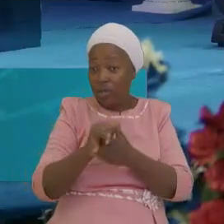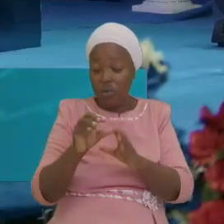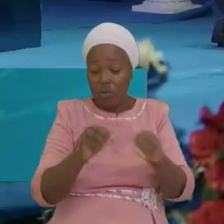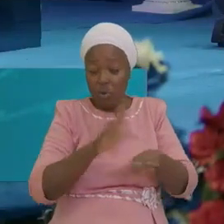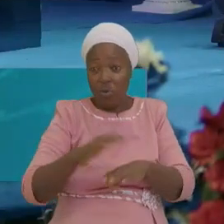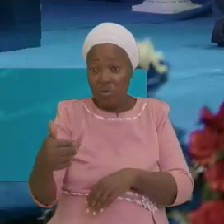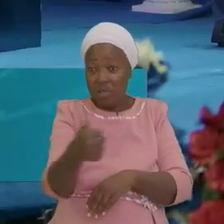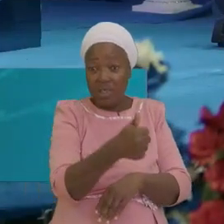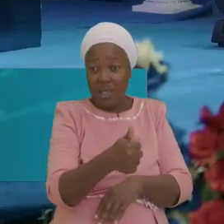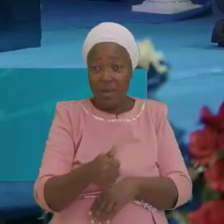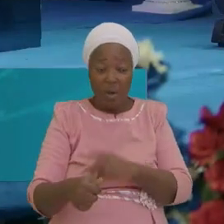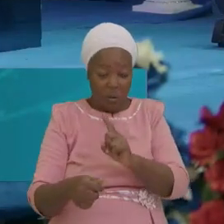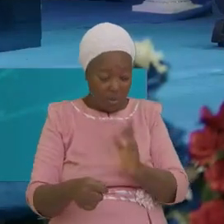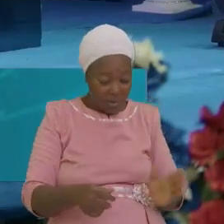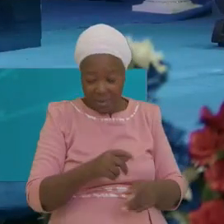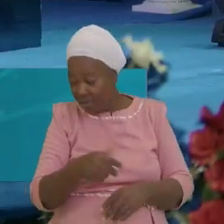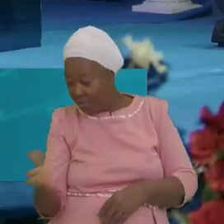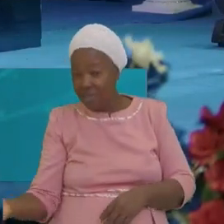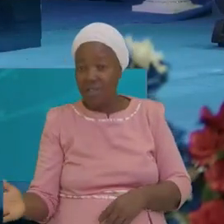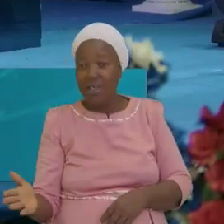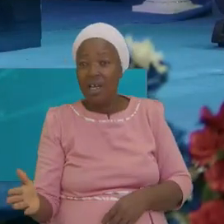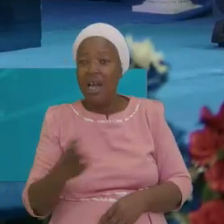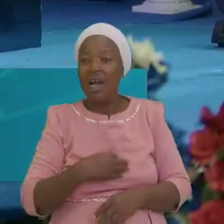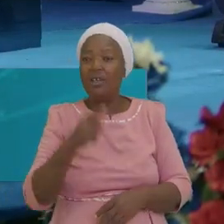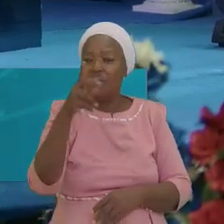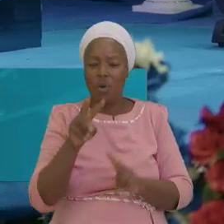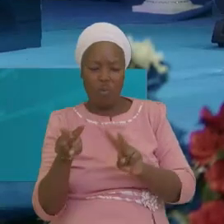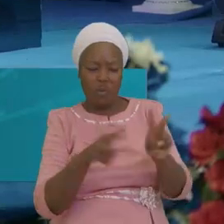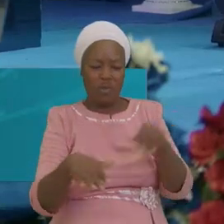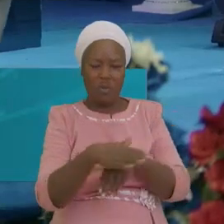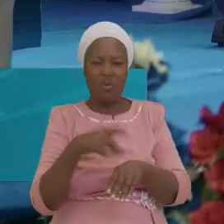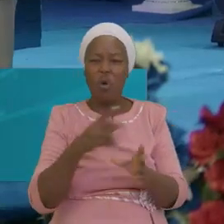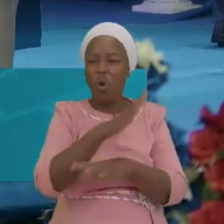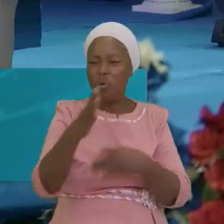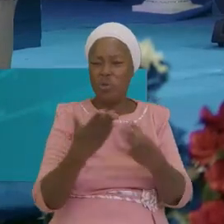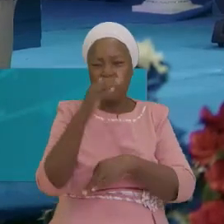one goes there, the other one goes there, and God watches over you, and you